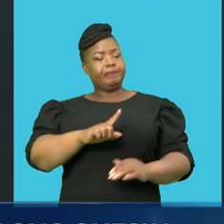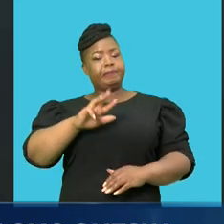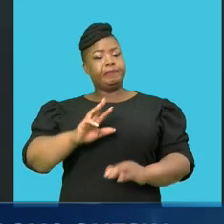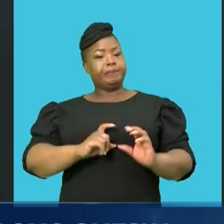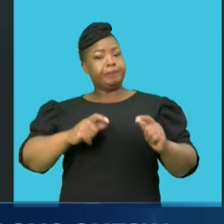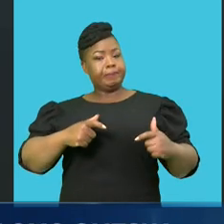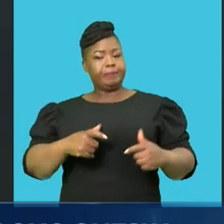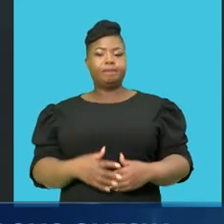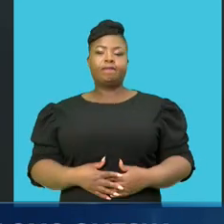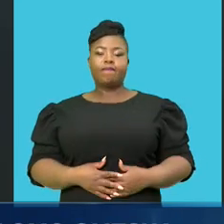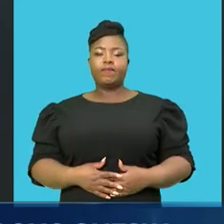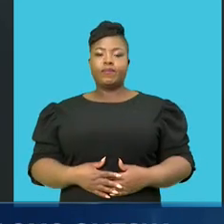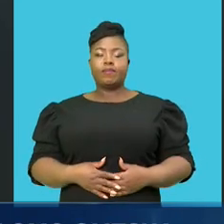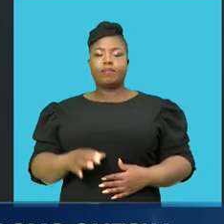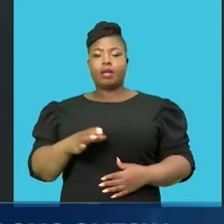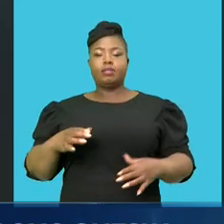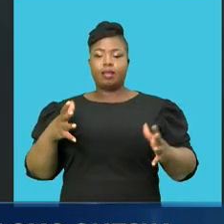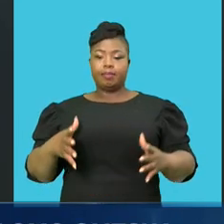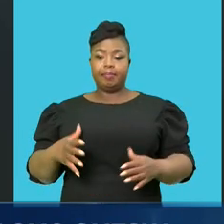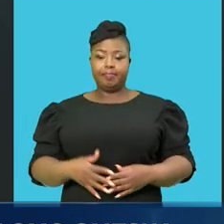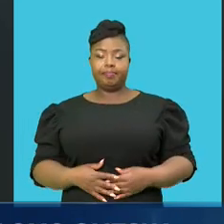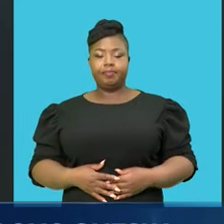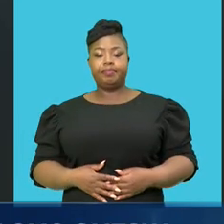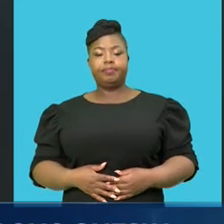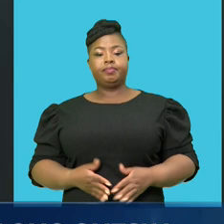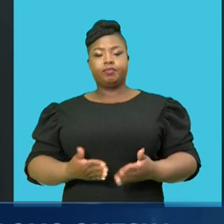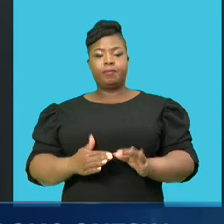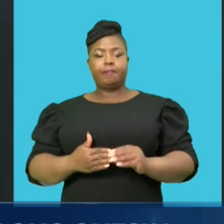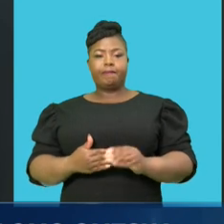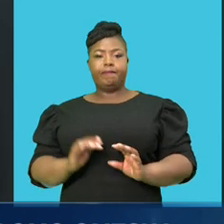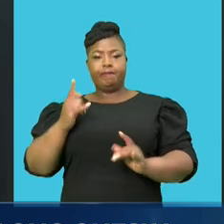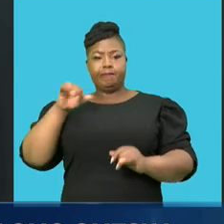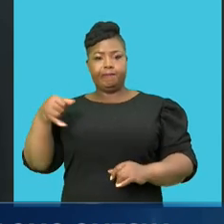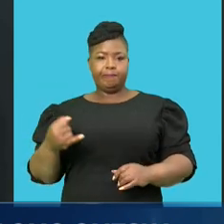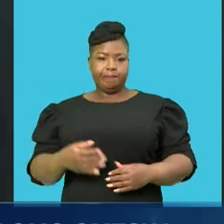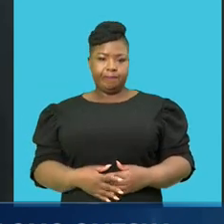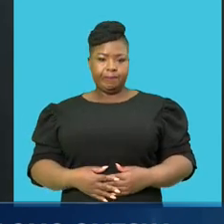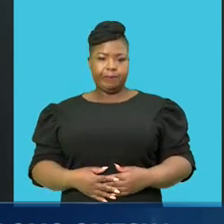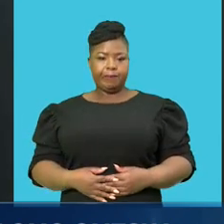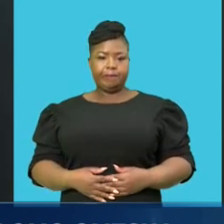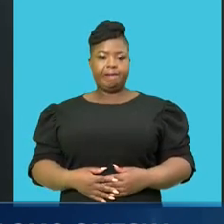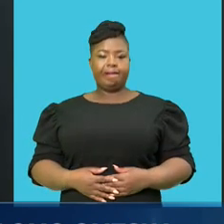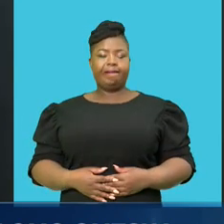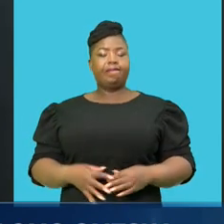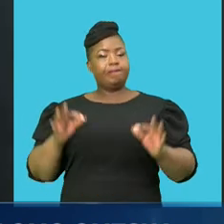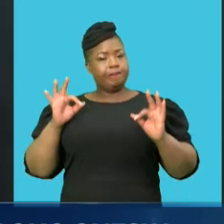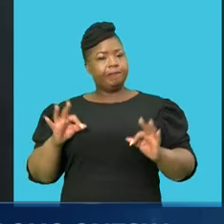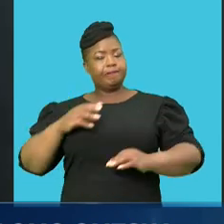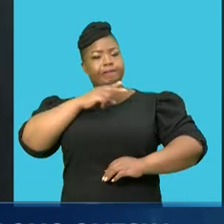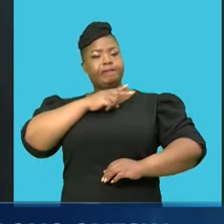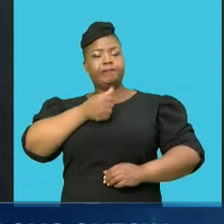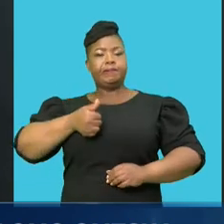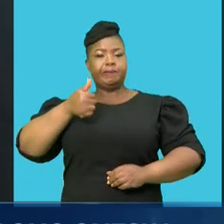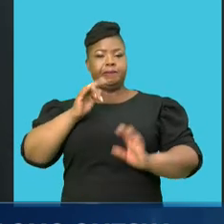ahikuluwa twi shop at